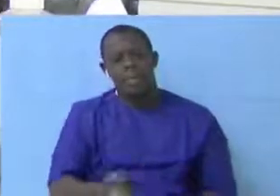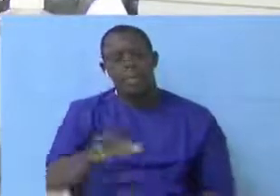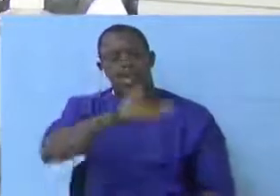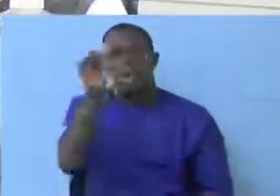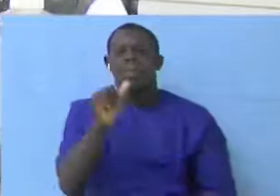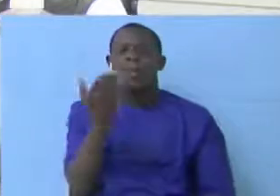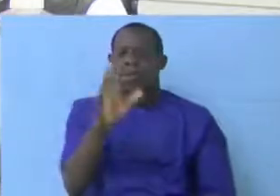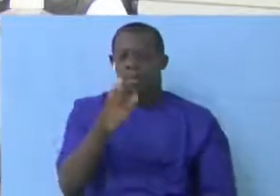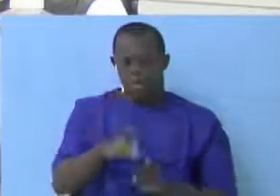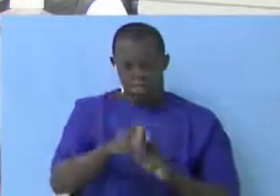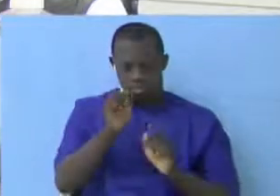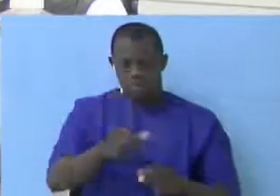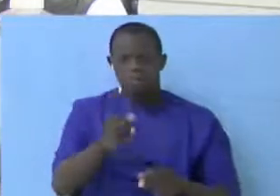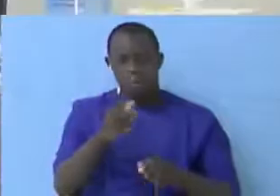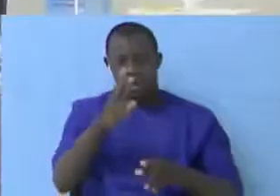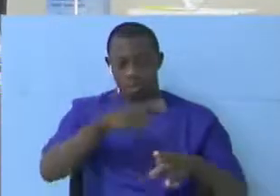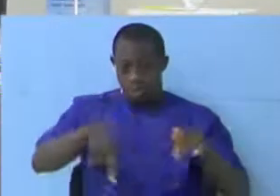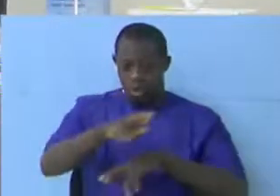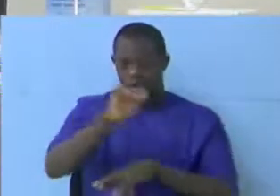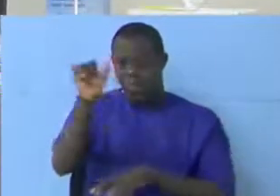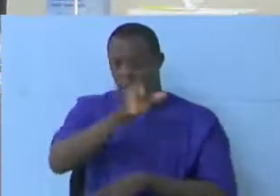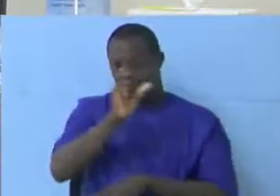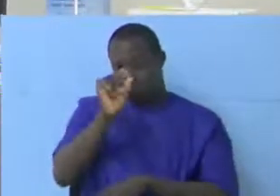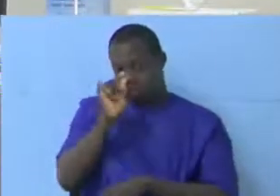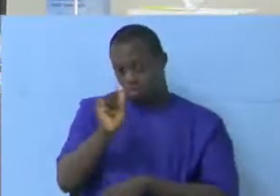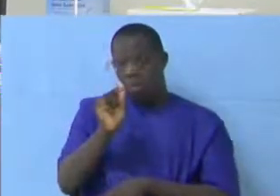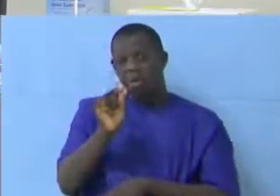probably I can go back a little bit